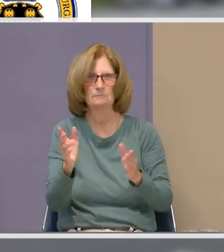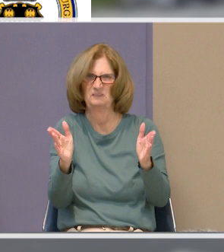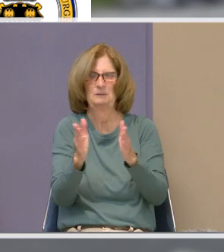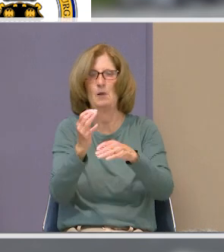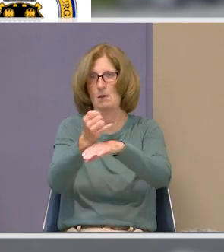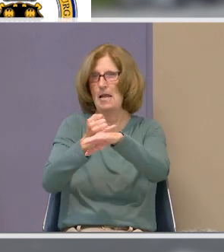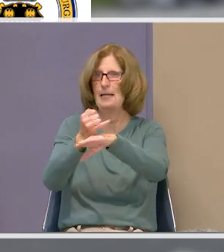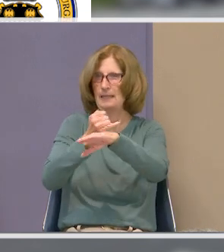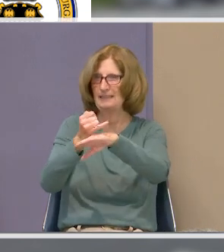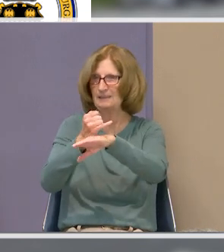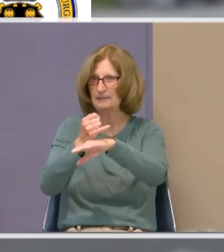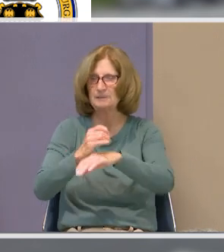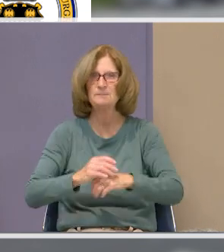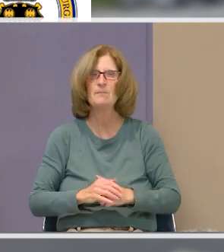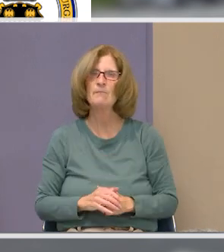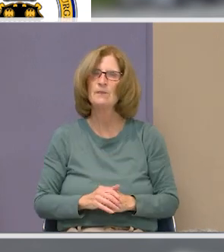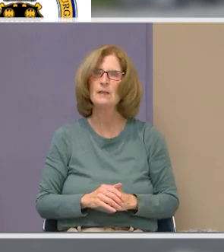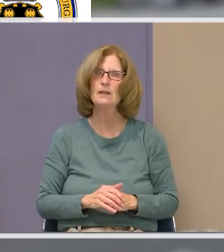And